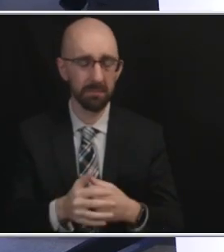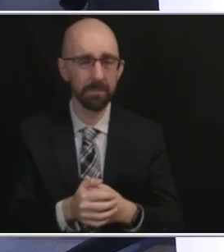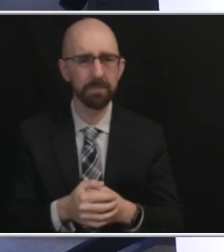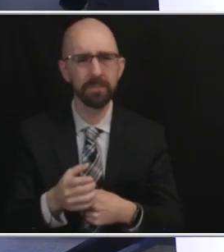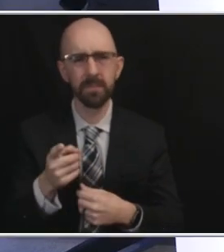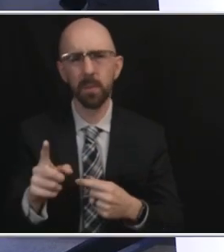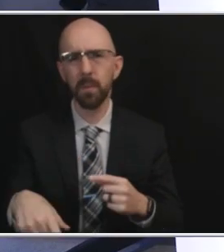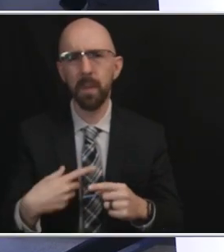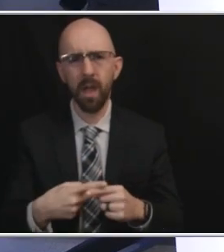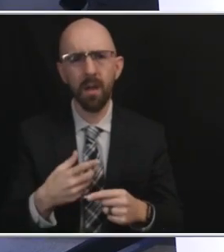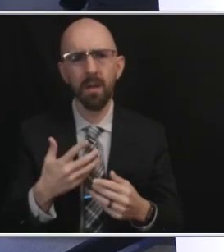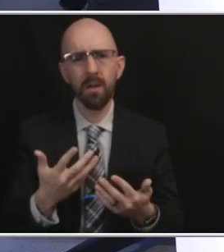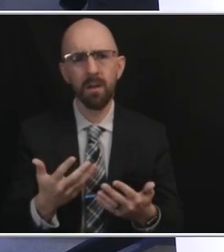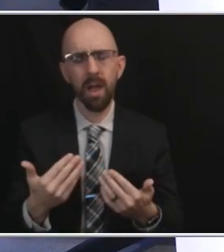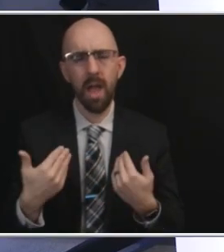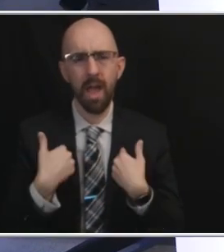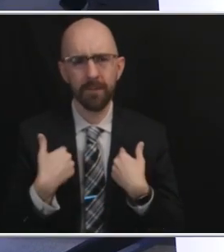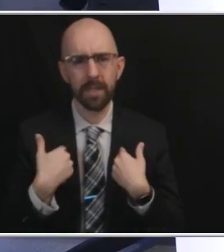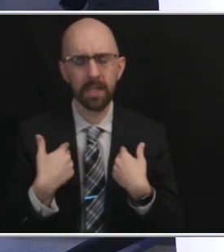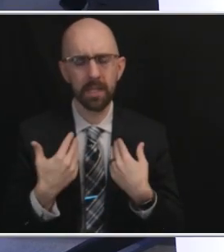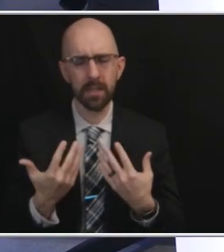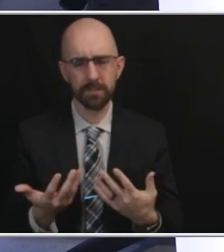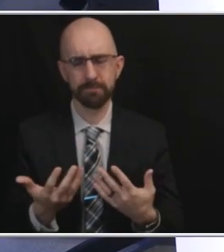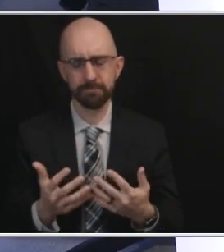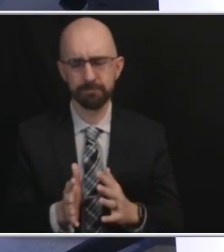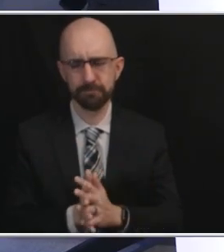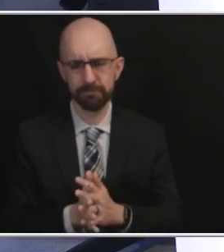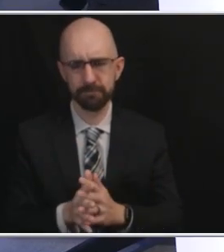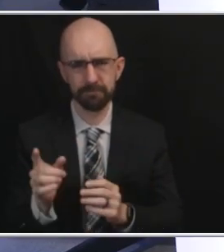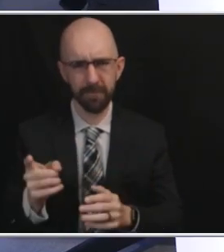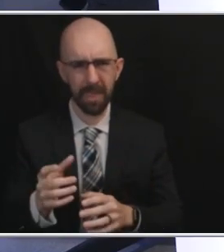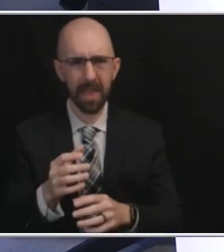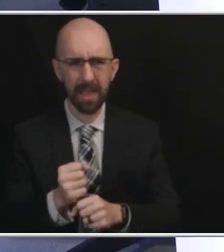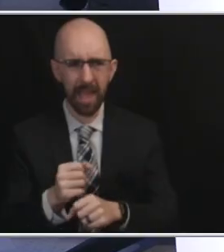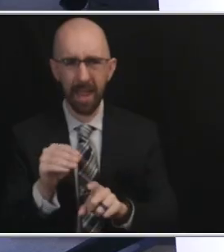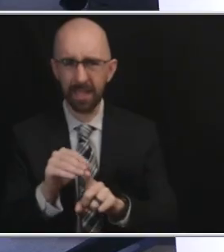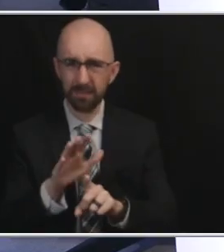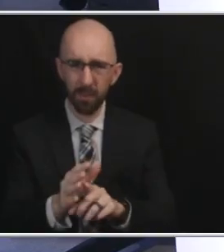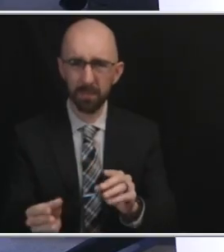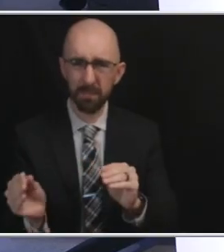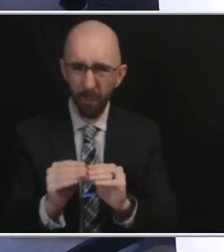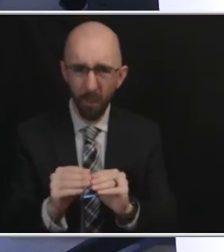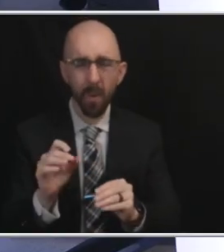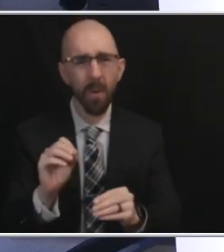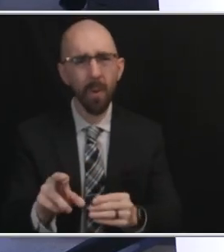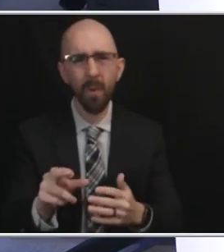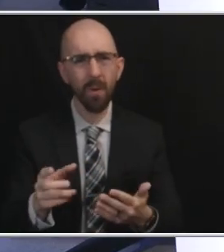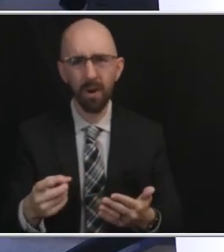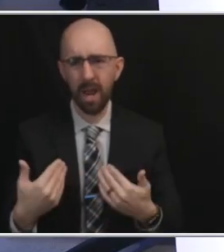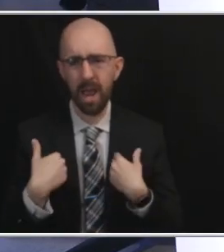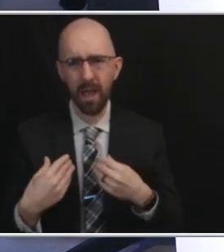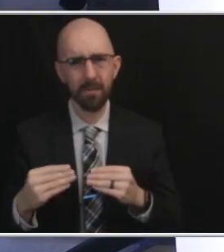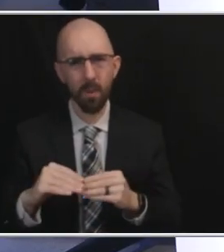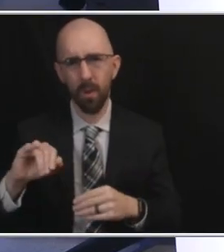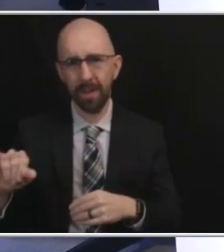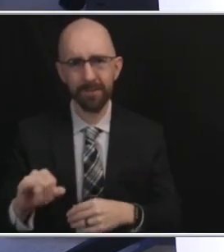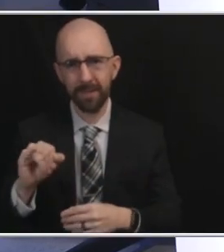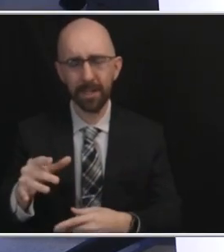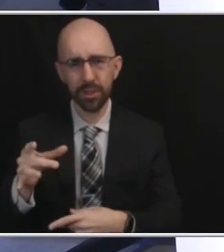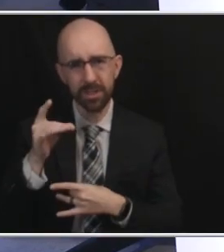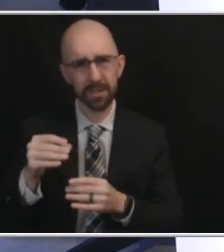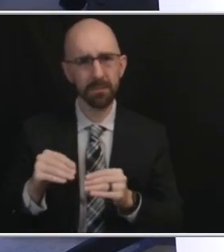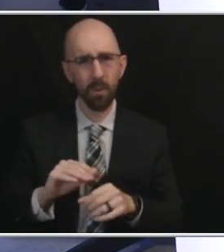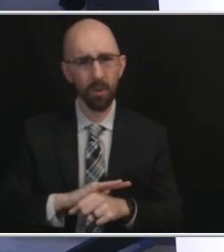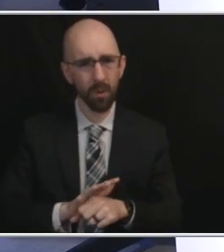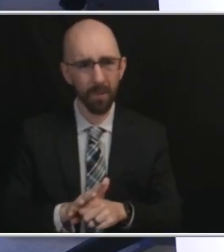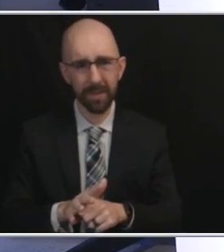just having? Did they get exposed more? Did they wind up having more infection, more COVID